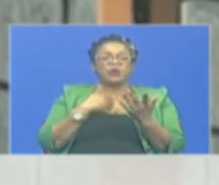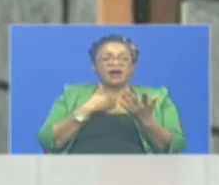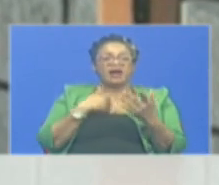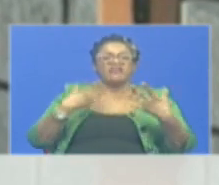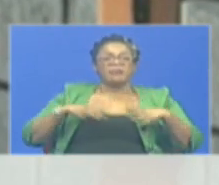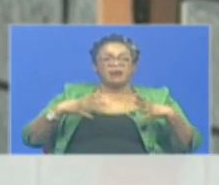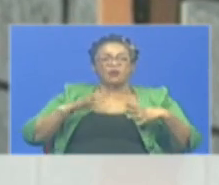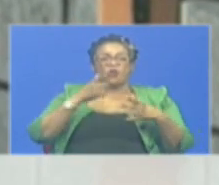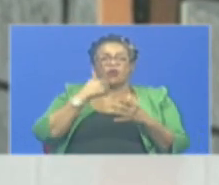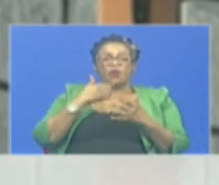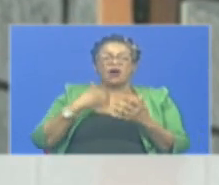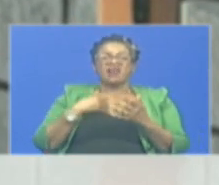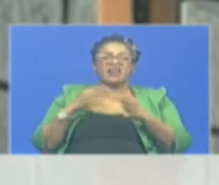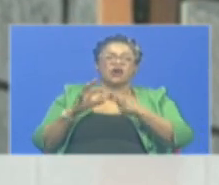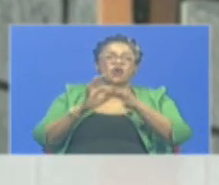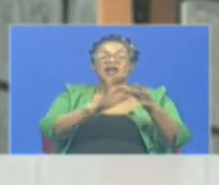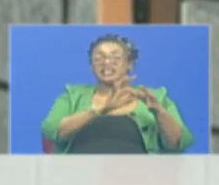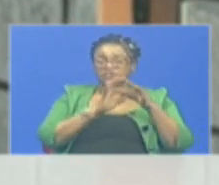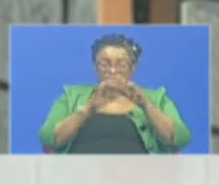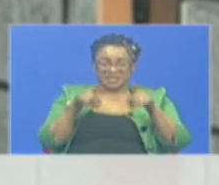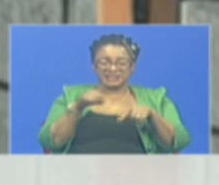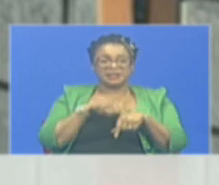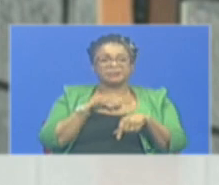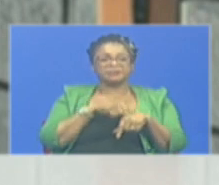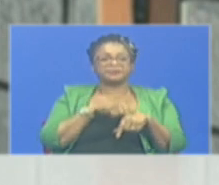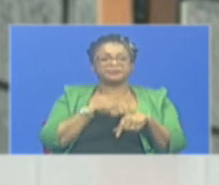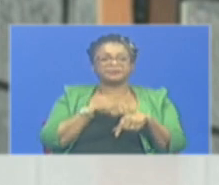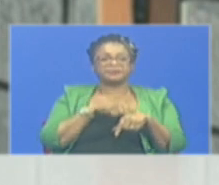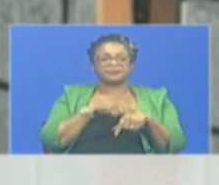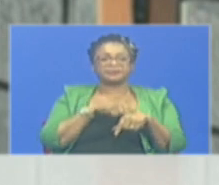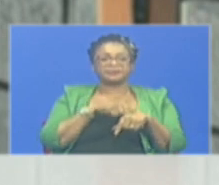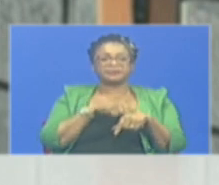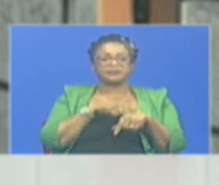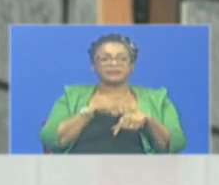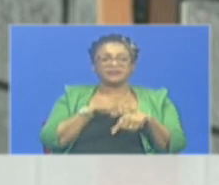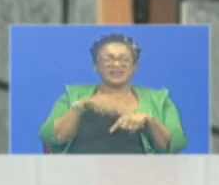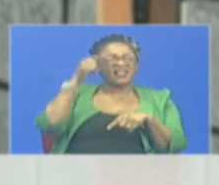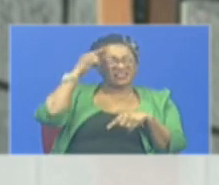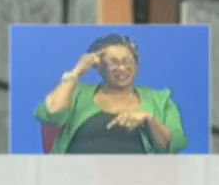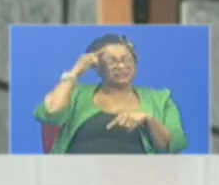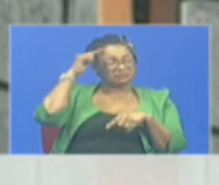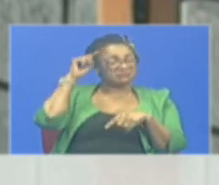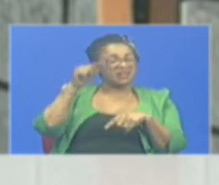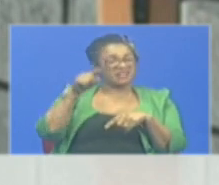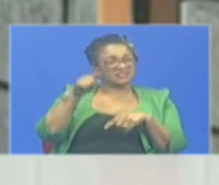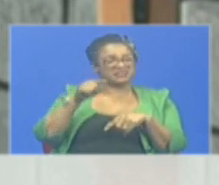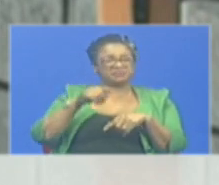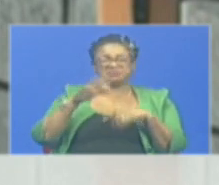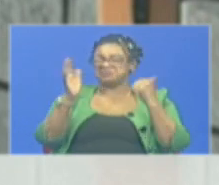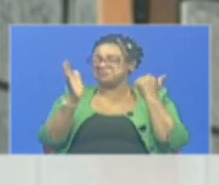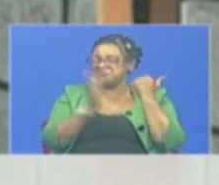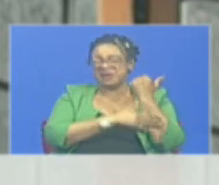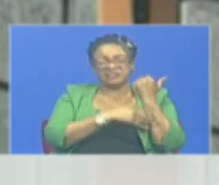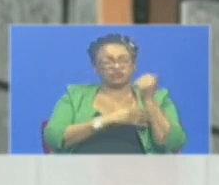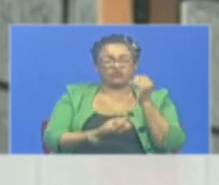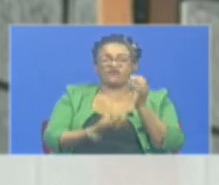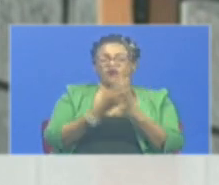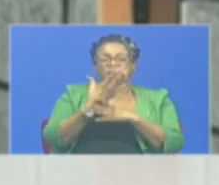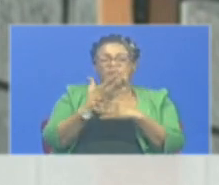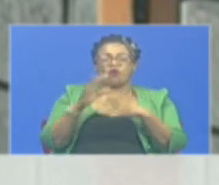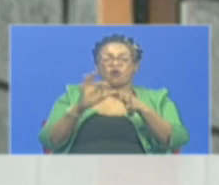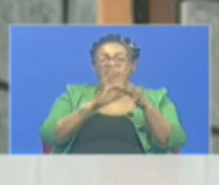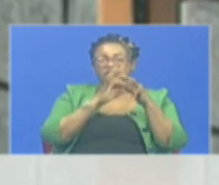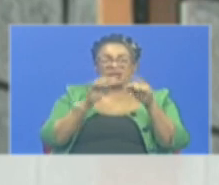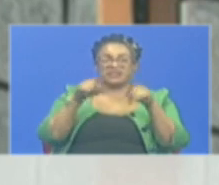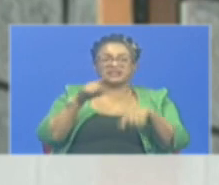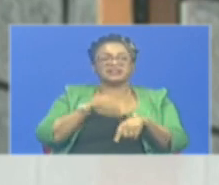appetite for coalitions at this time. To my mind, I think it is ill-advised to be forming coalitions at this time, because even the